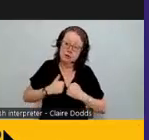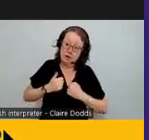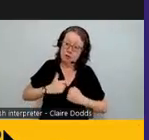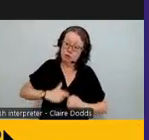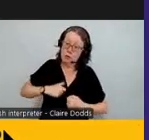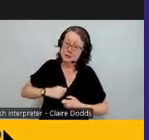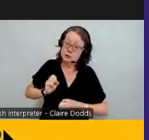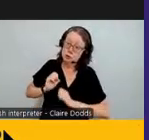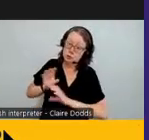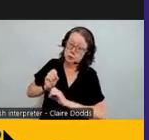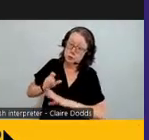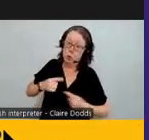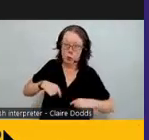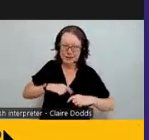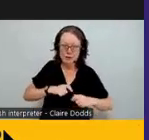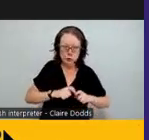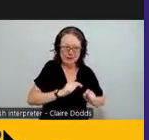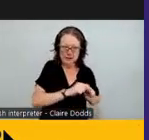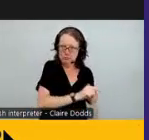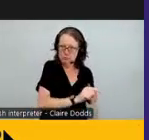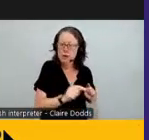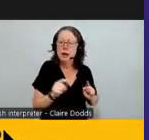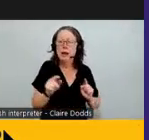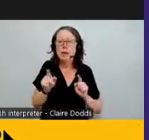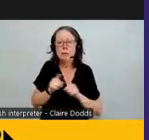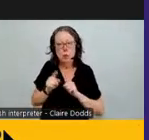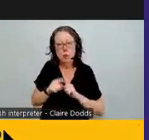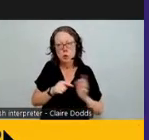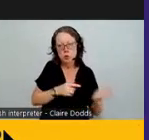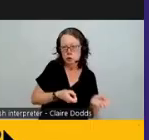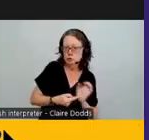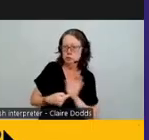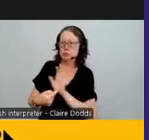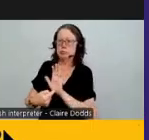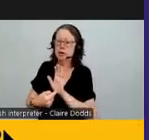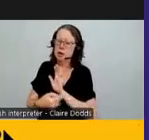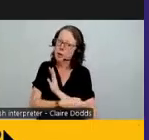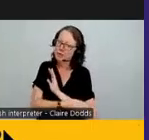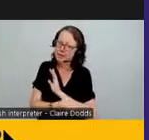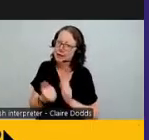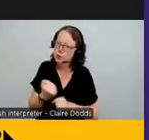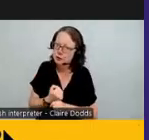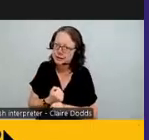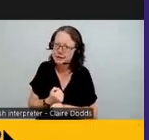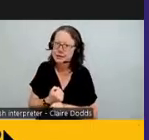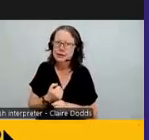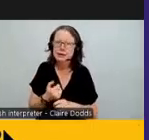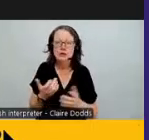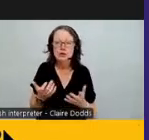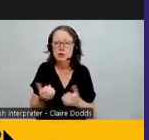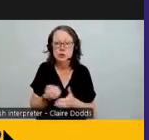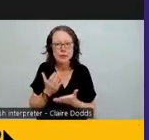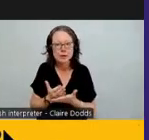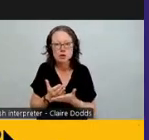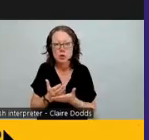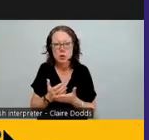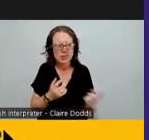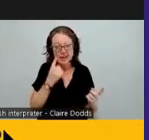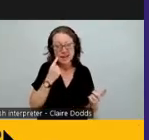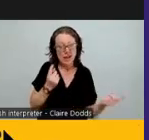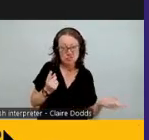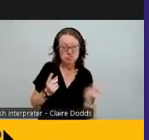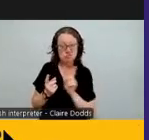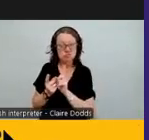are platforming and representing the communities we work with, either finding ways that they have an opportunity to speak